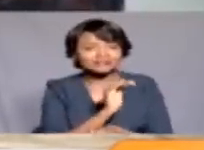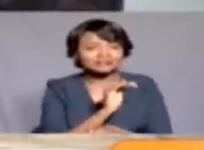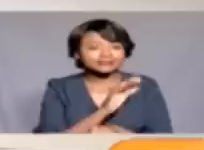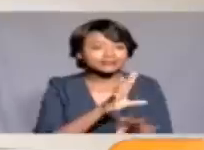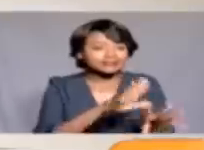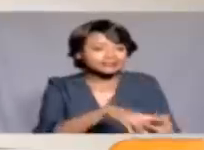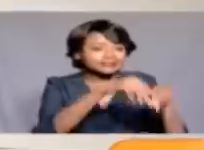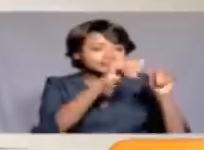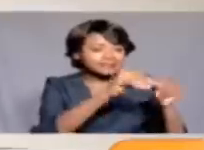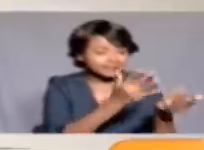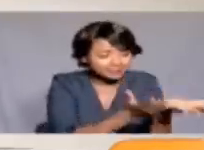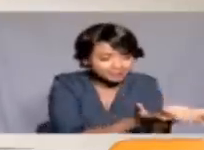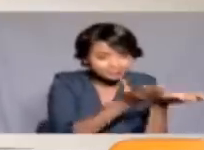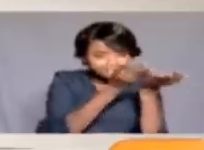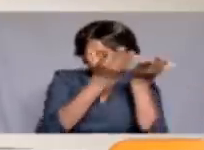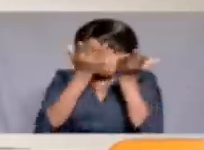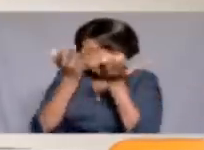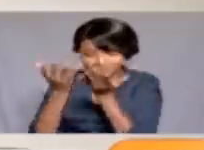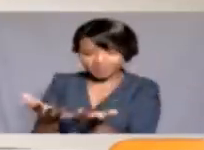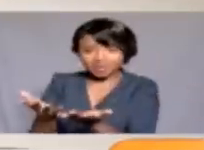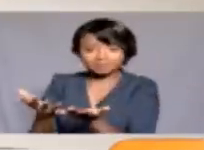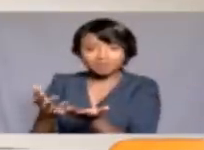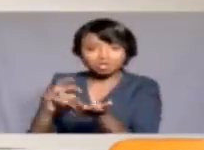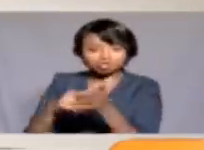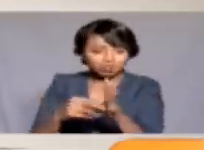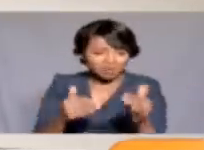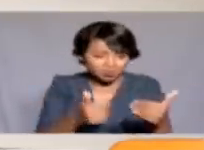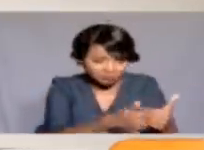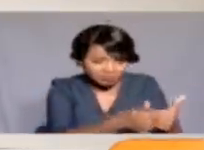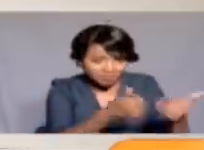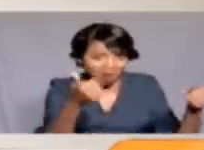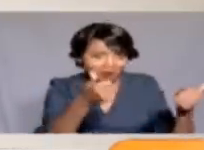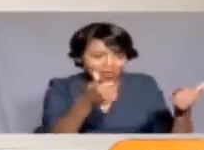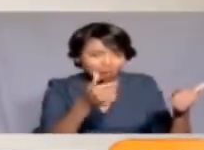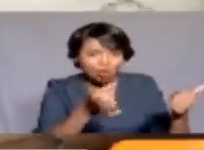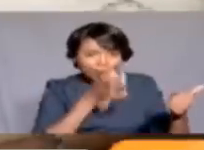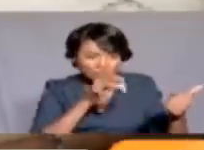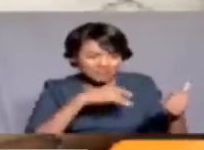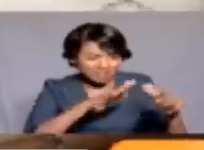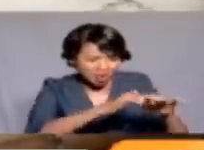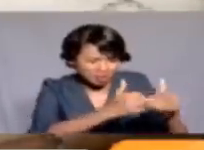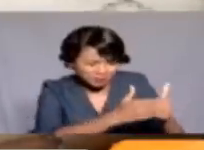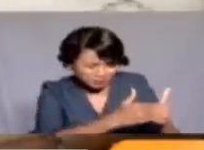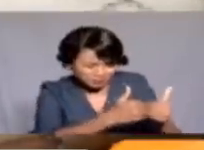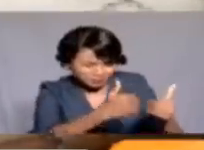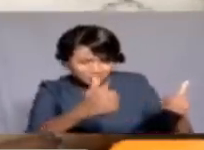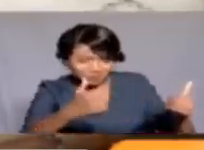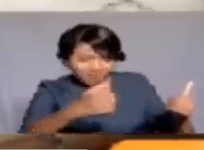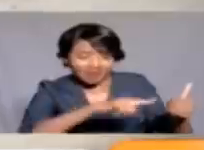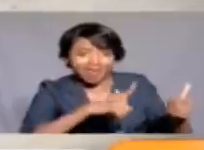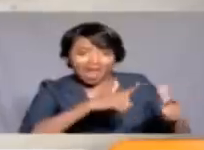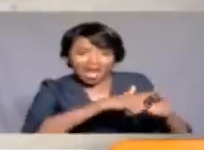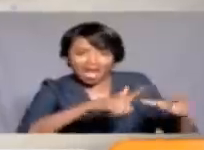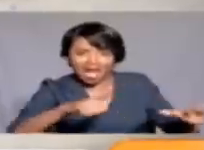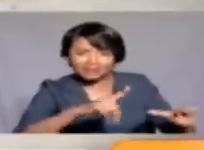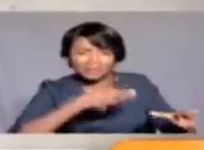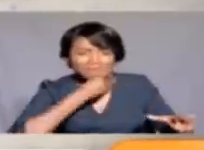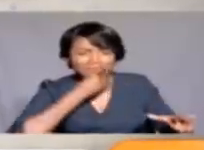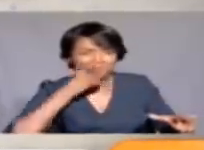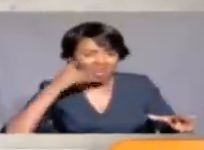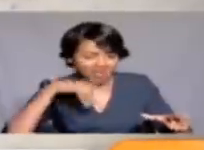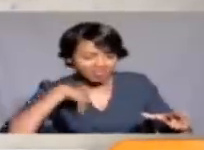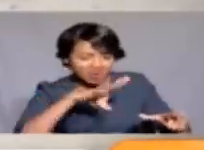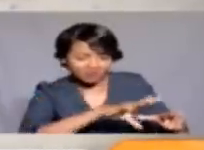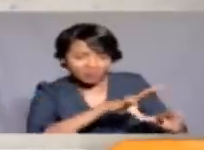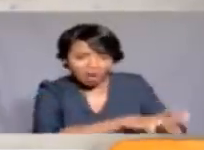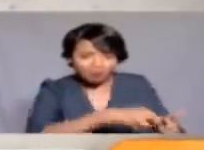here, fill, you displace the water until you get dry land. Then on the dry land now you do the paving, turning it